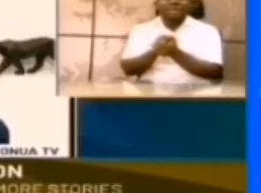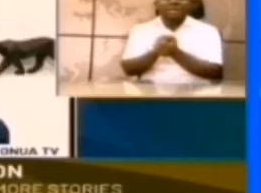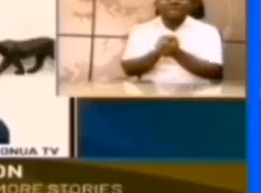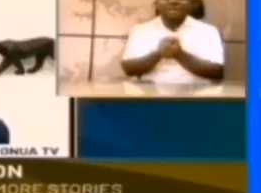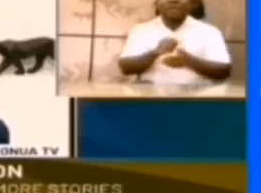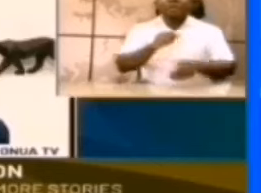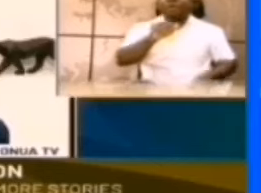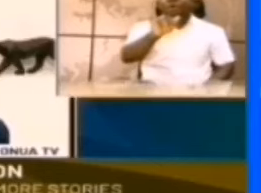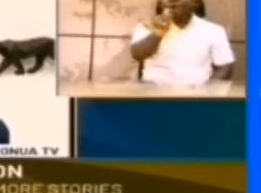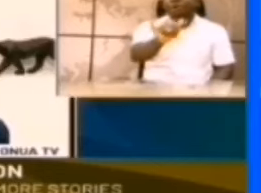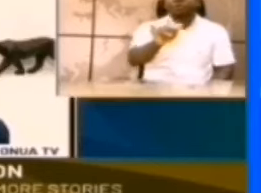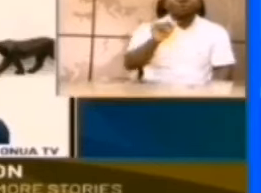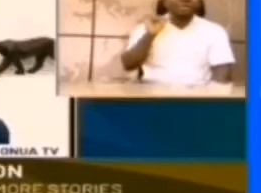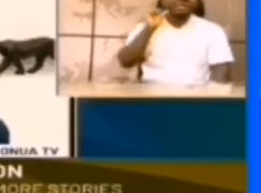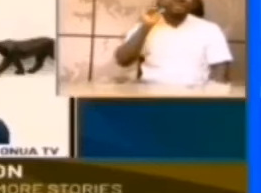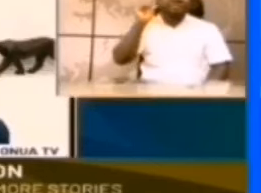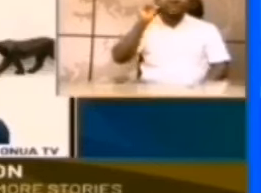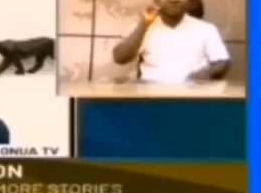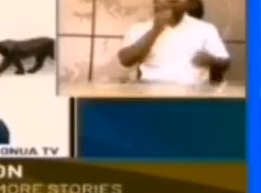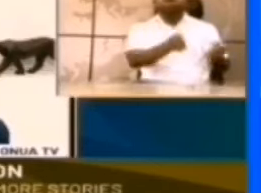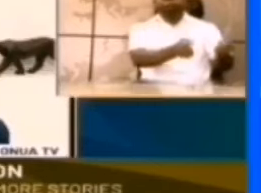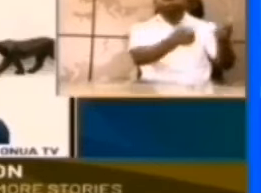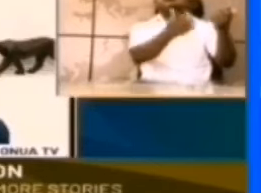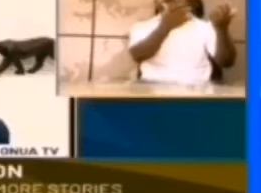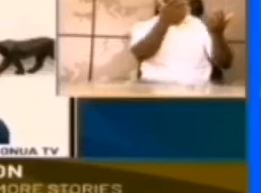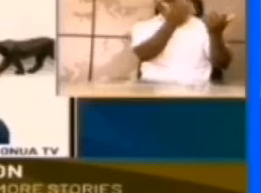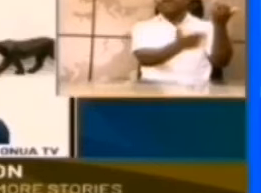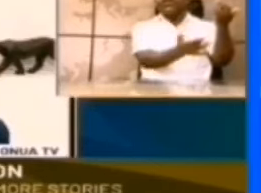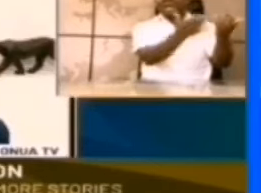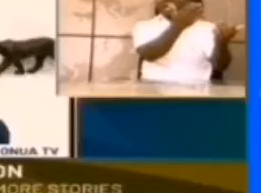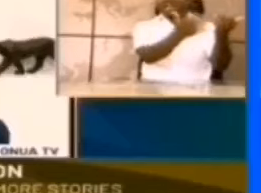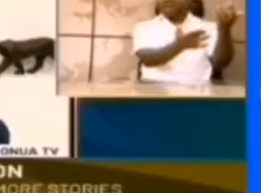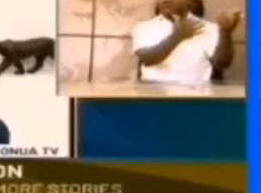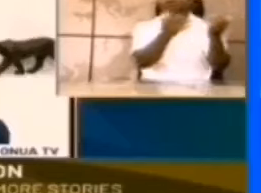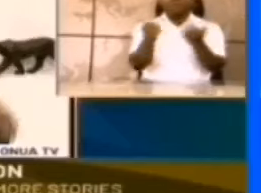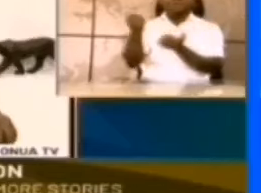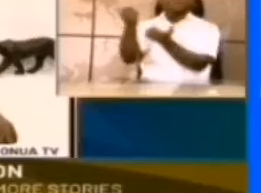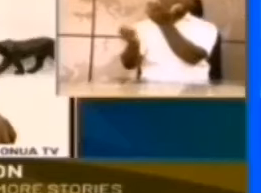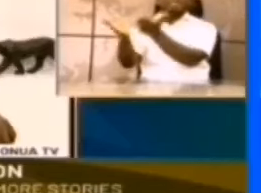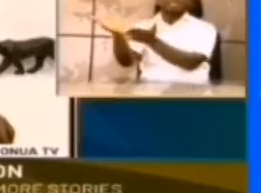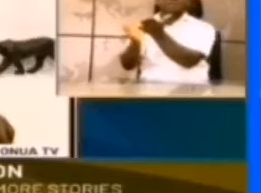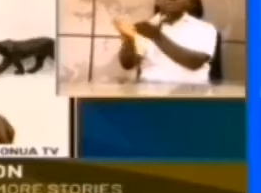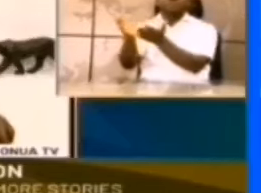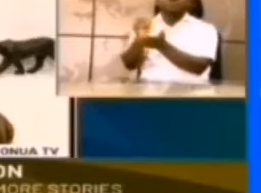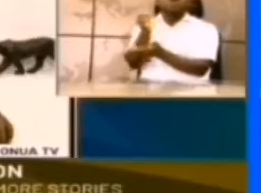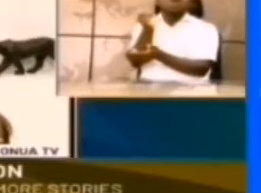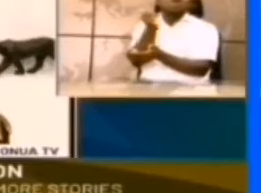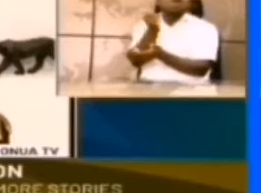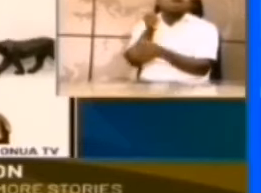Now, or fre, but your momo tender and a yedra, also there be started, I say, today a kawomo, nay, Oma